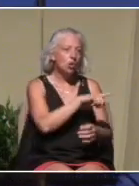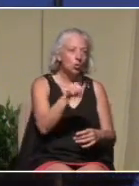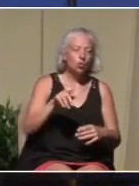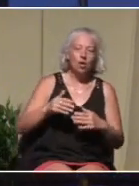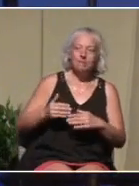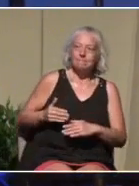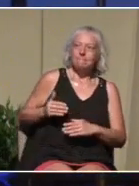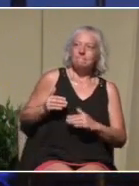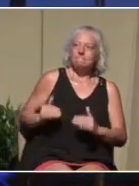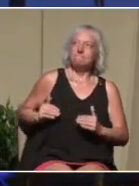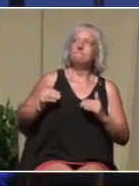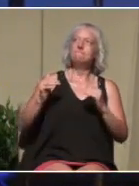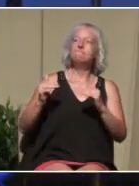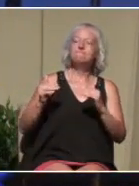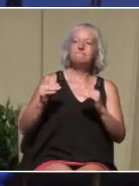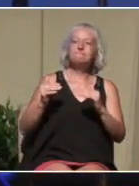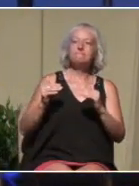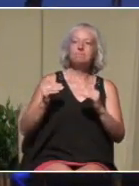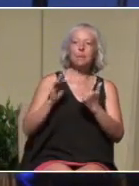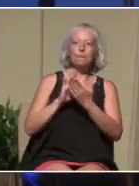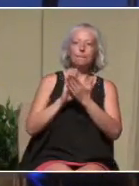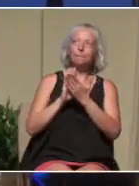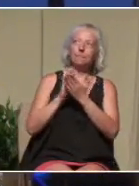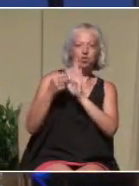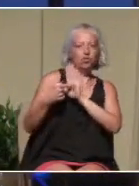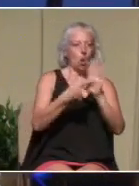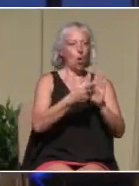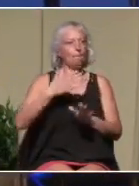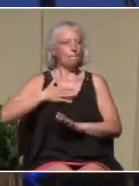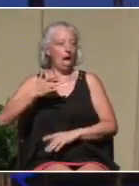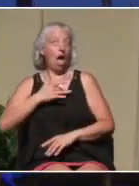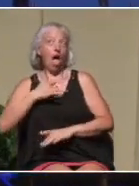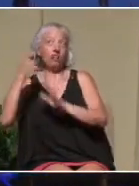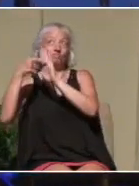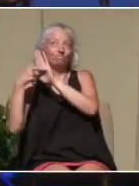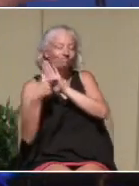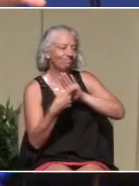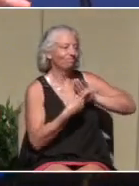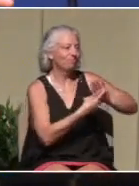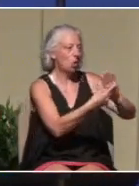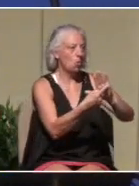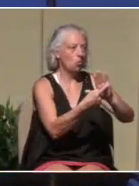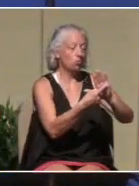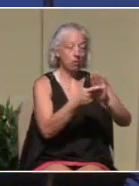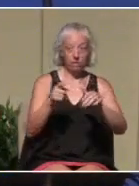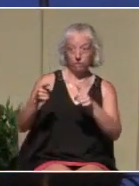out and be my heart to the world. First to the church,